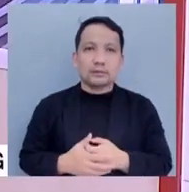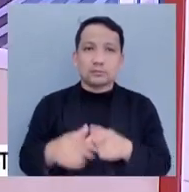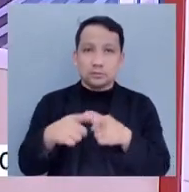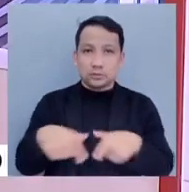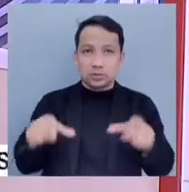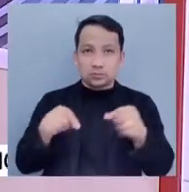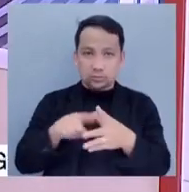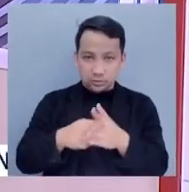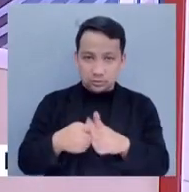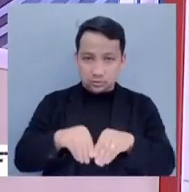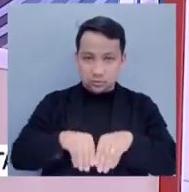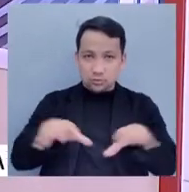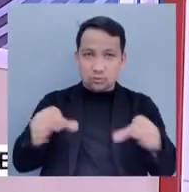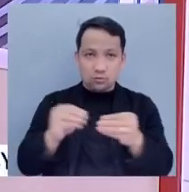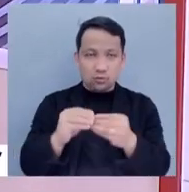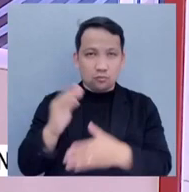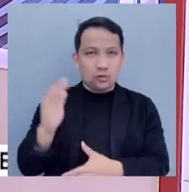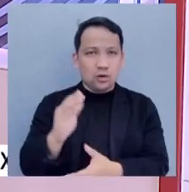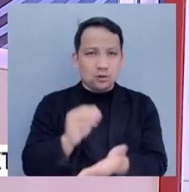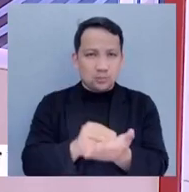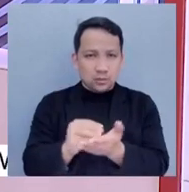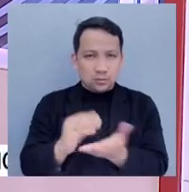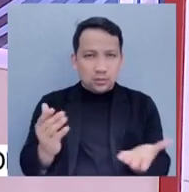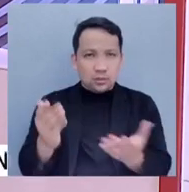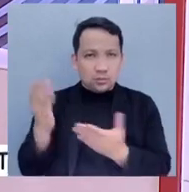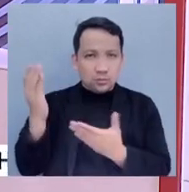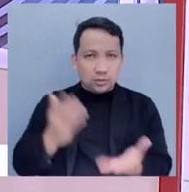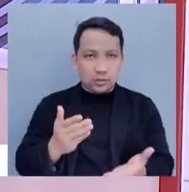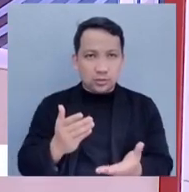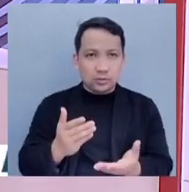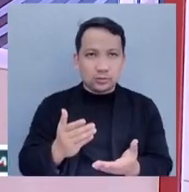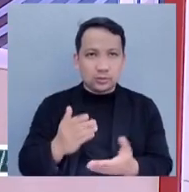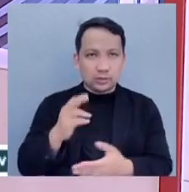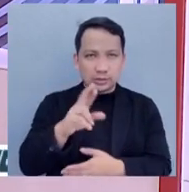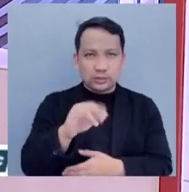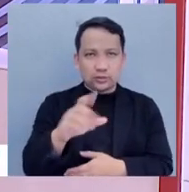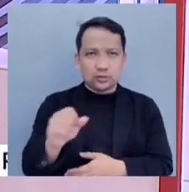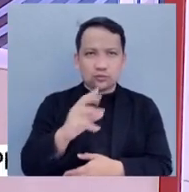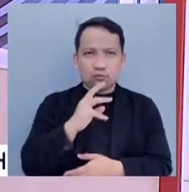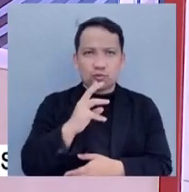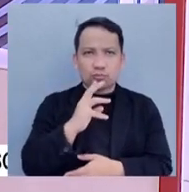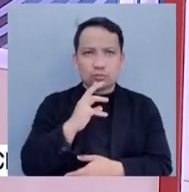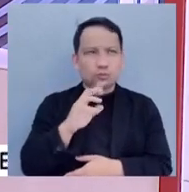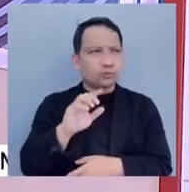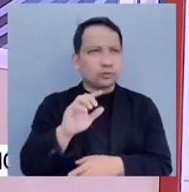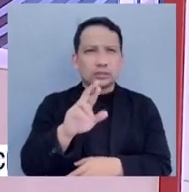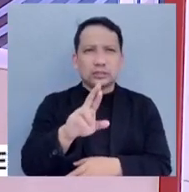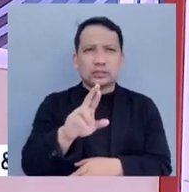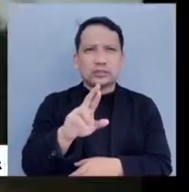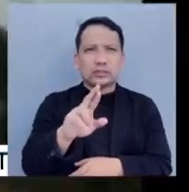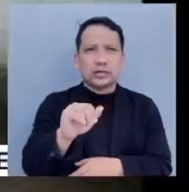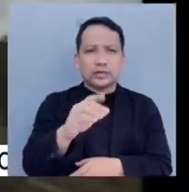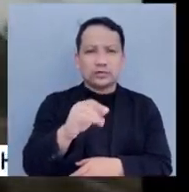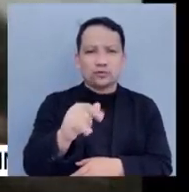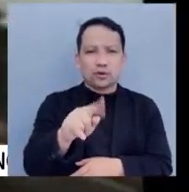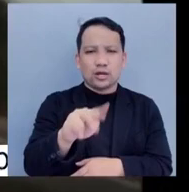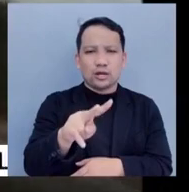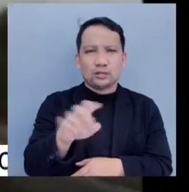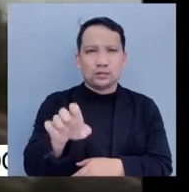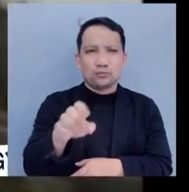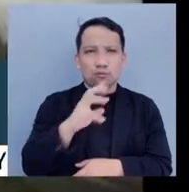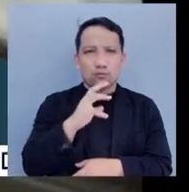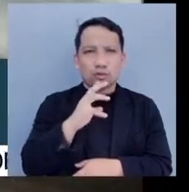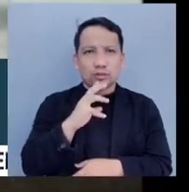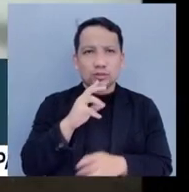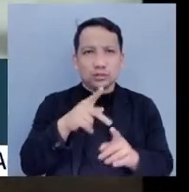start releasing more than a million metric tons of treated radioactive water on August 24, Thursday. Prime Minister Fumio